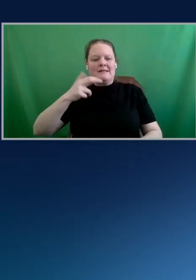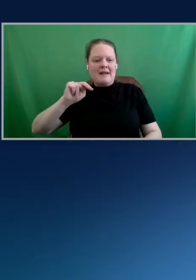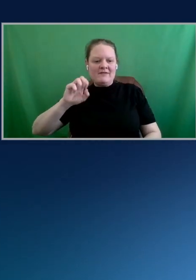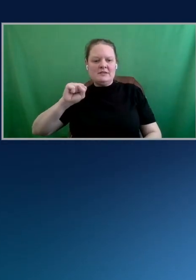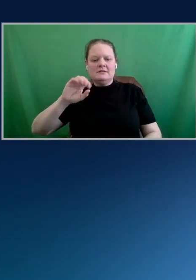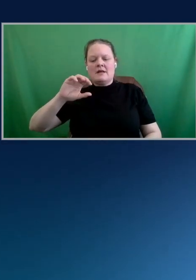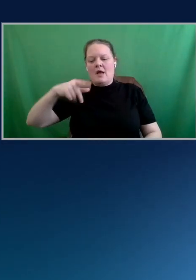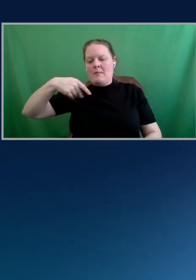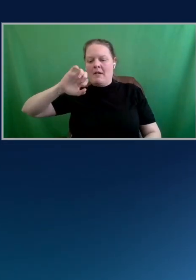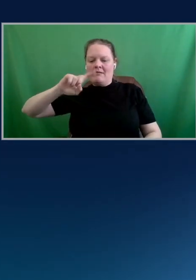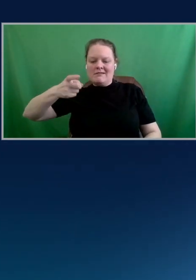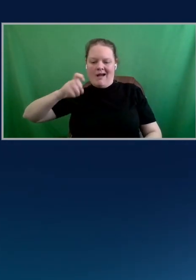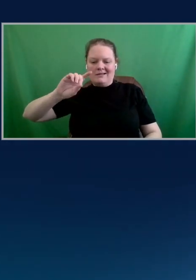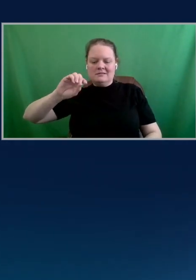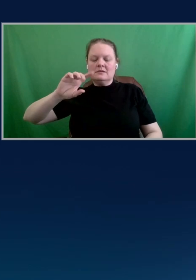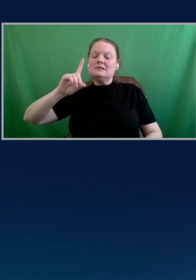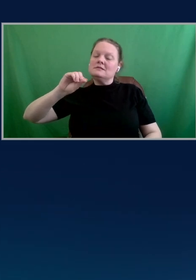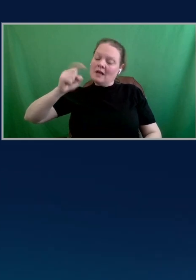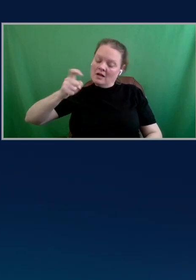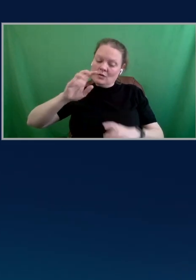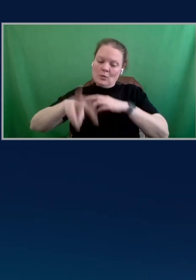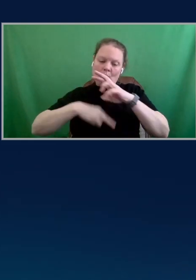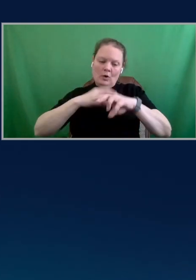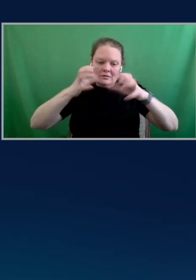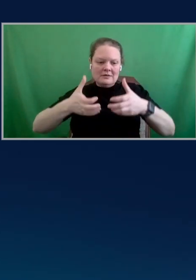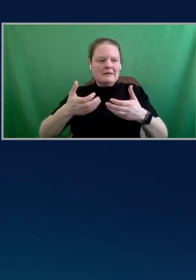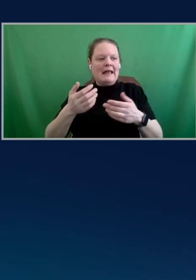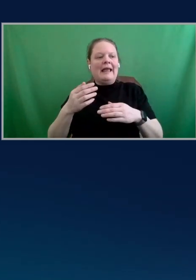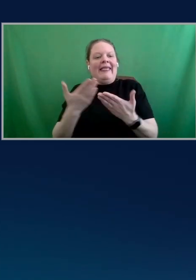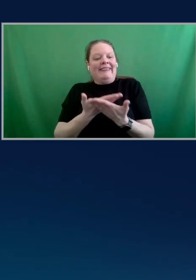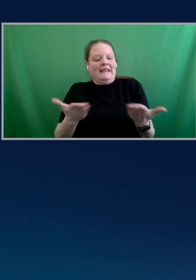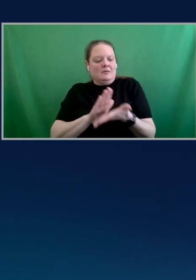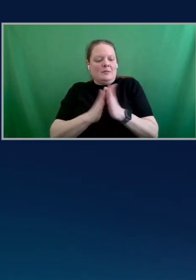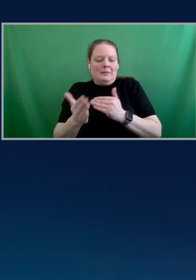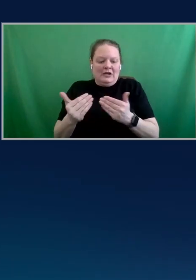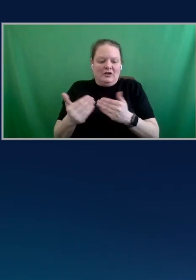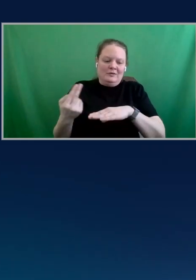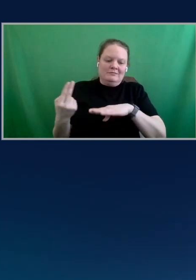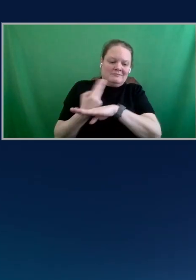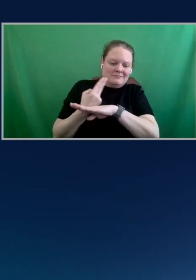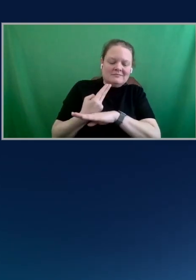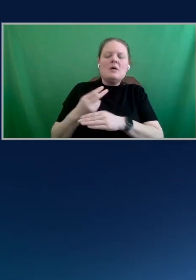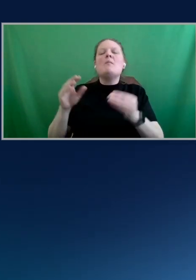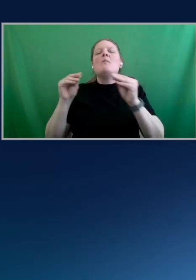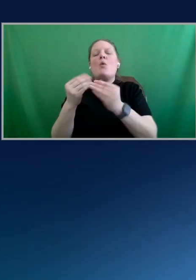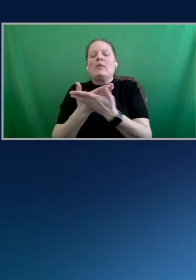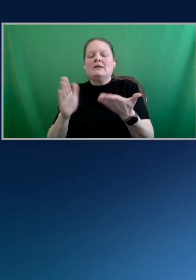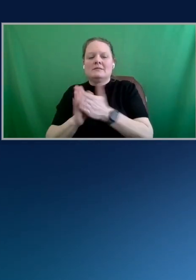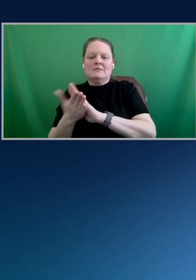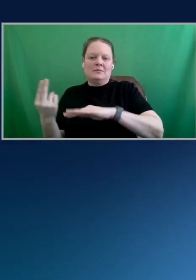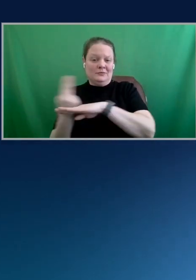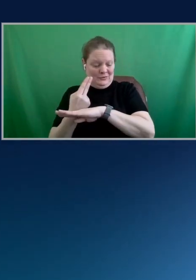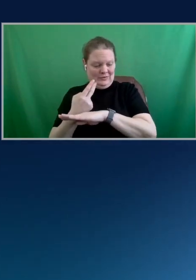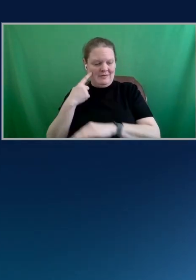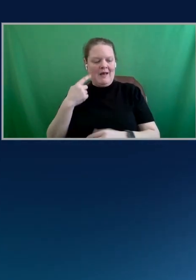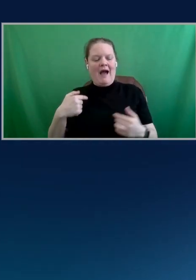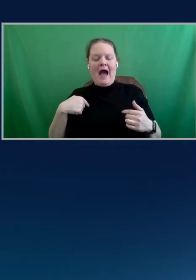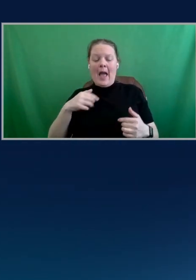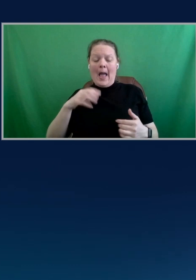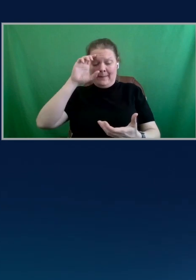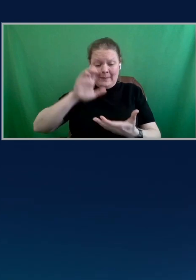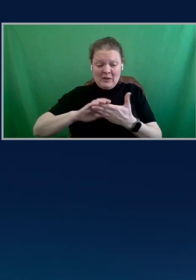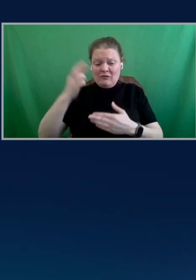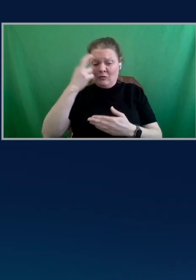get easier to consume, more things are consumed, I do think that I think there are reasons to be hopeful that it actually